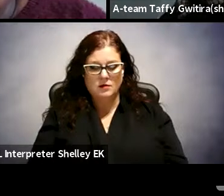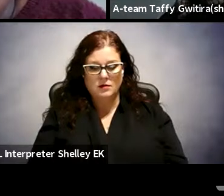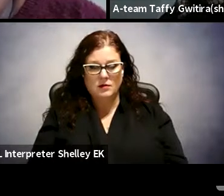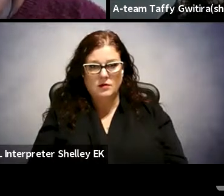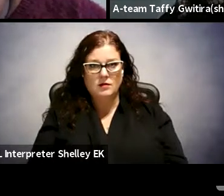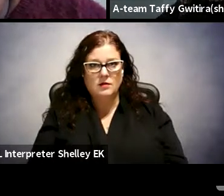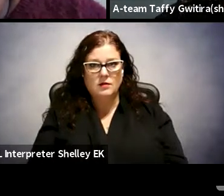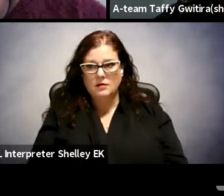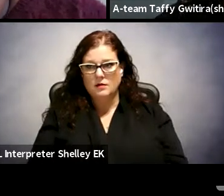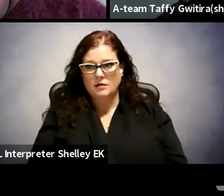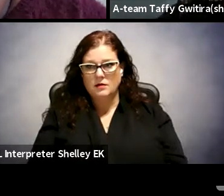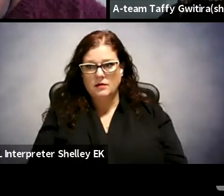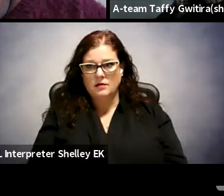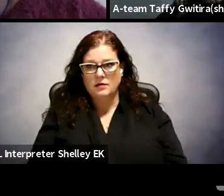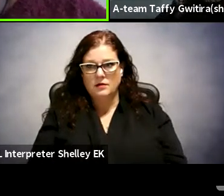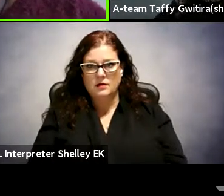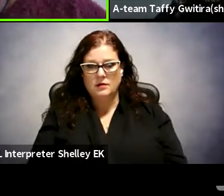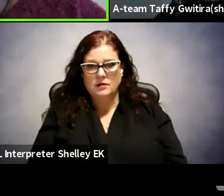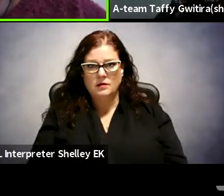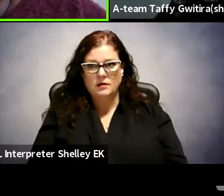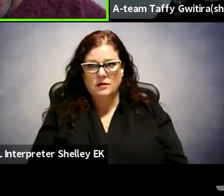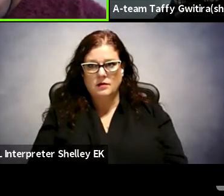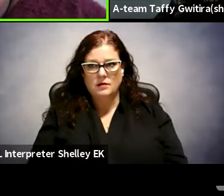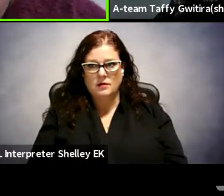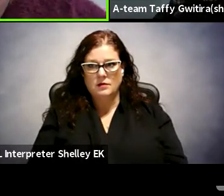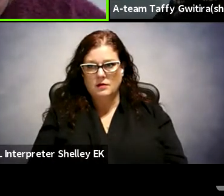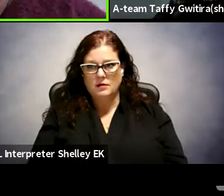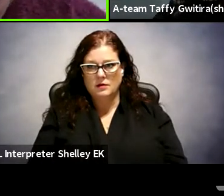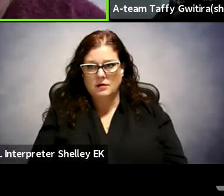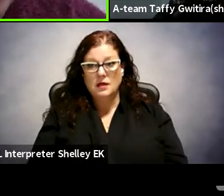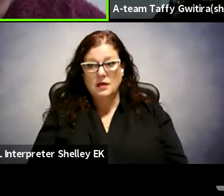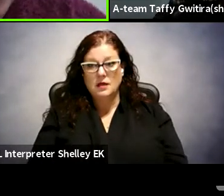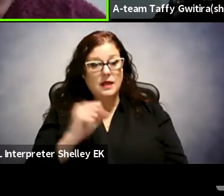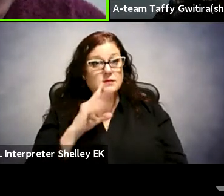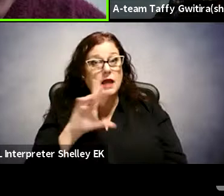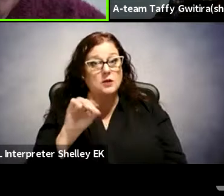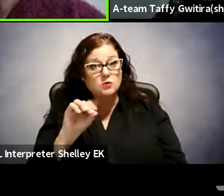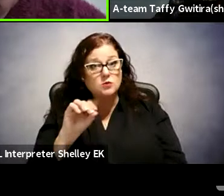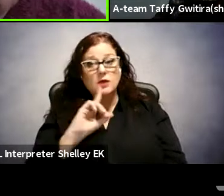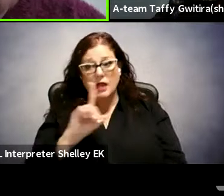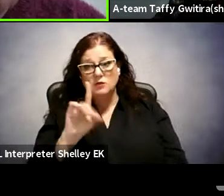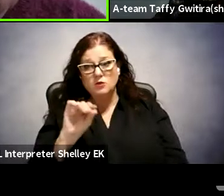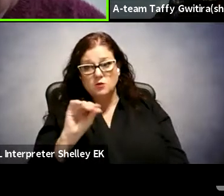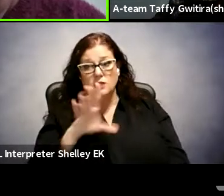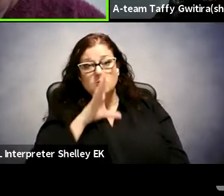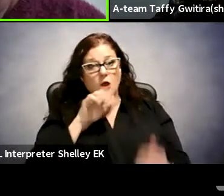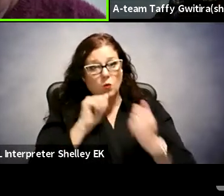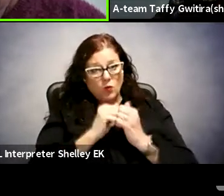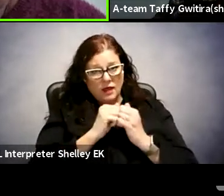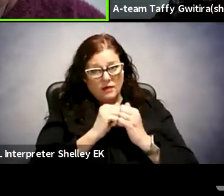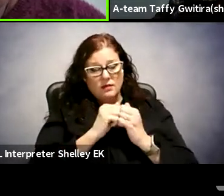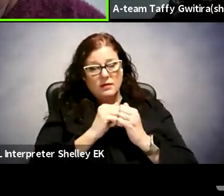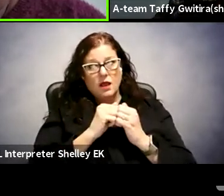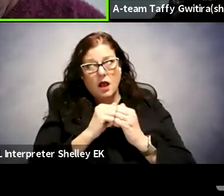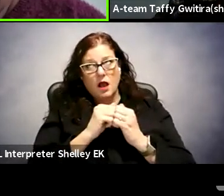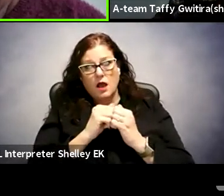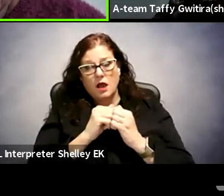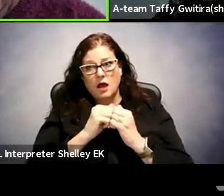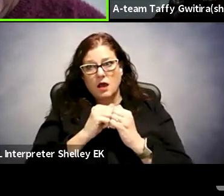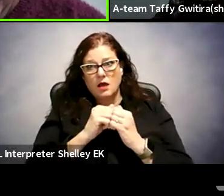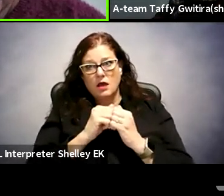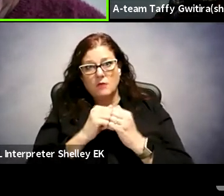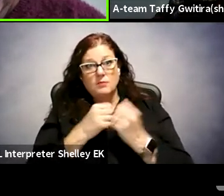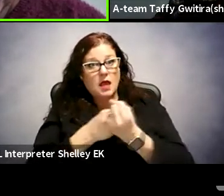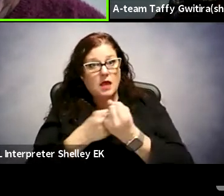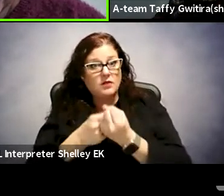Sorry, I'm extremely thirsty. Do I have? Yes, actually I do. I'm actually doing a talk with the